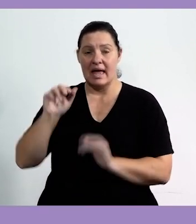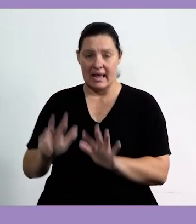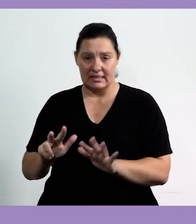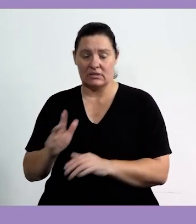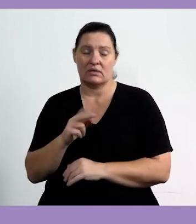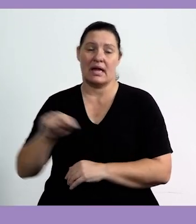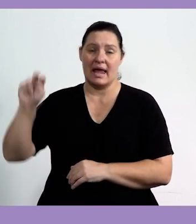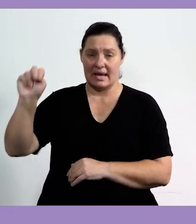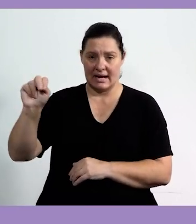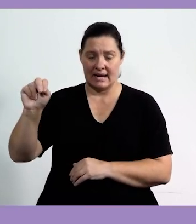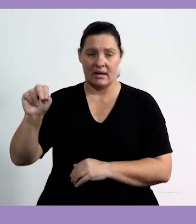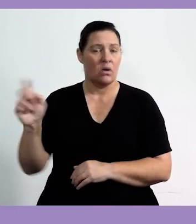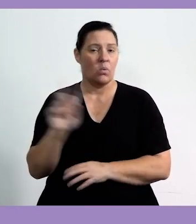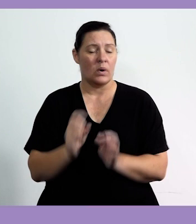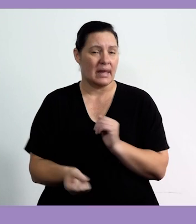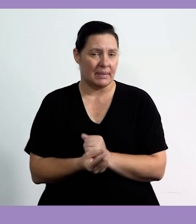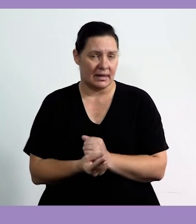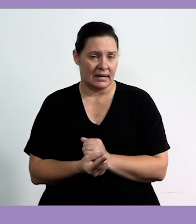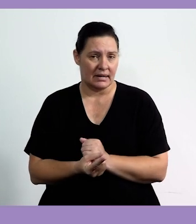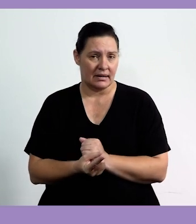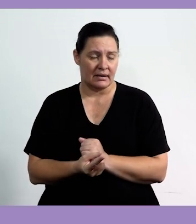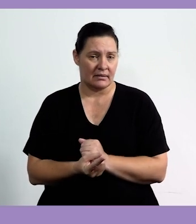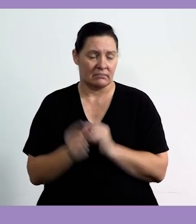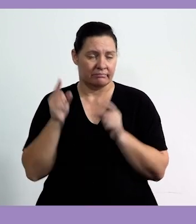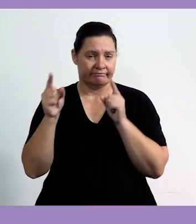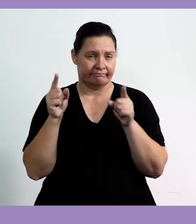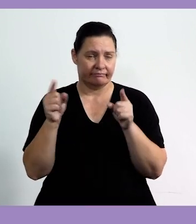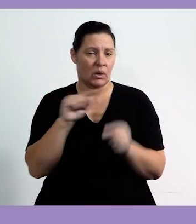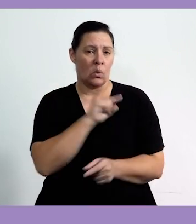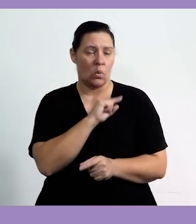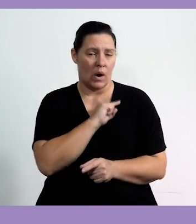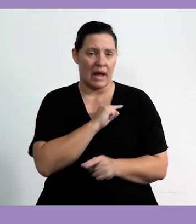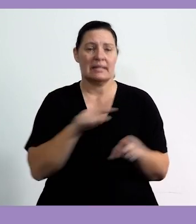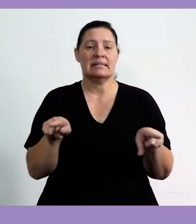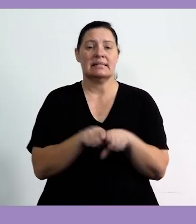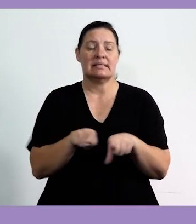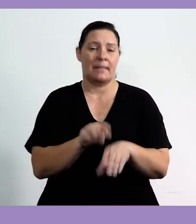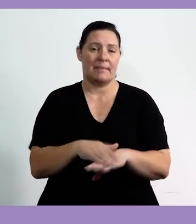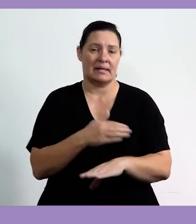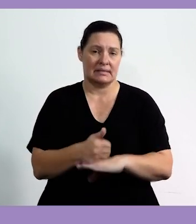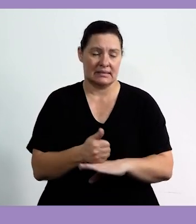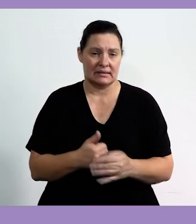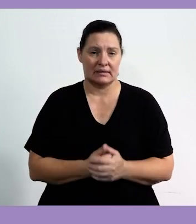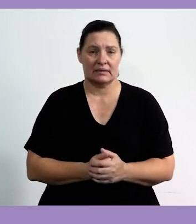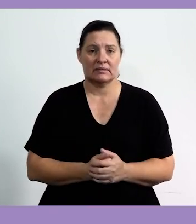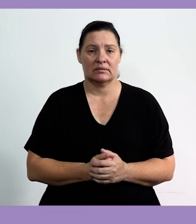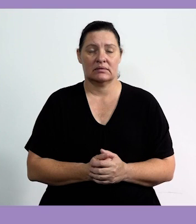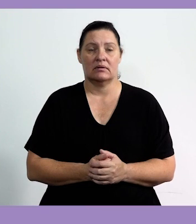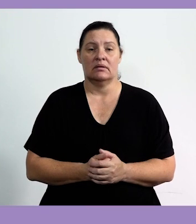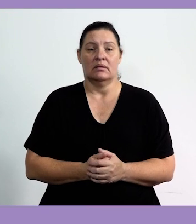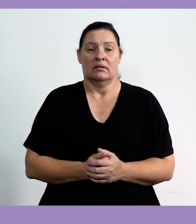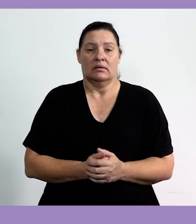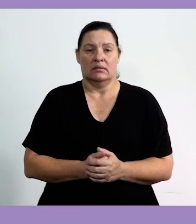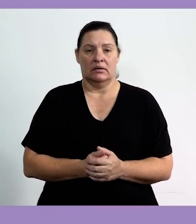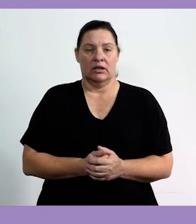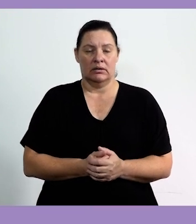to the exponent n, what happens to the exponents because I have the same base? So we are going